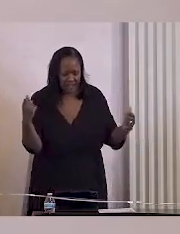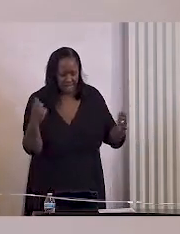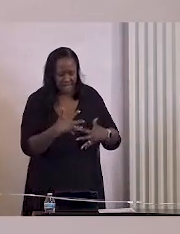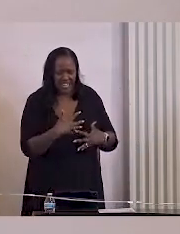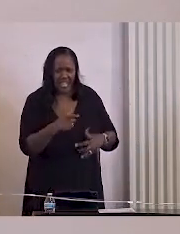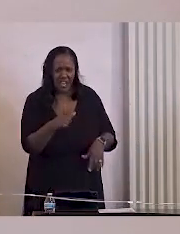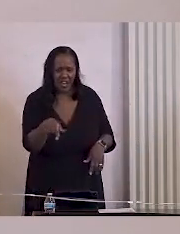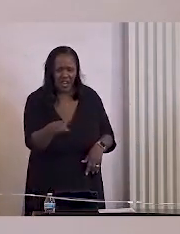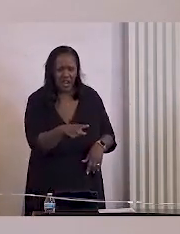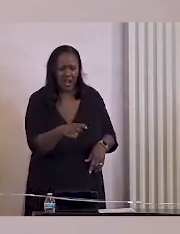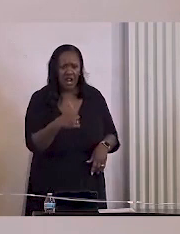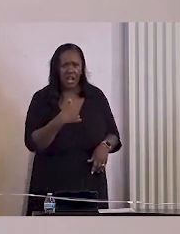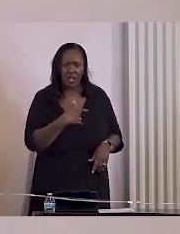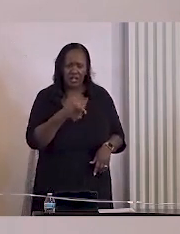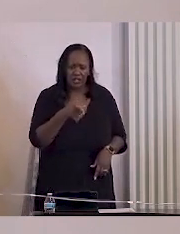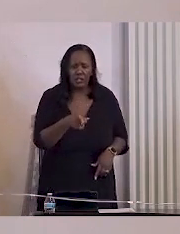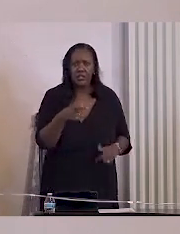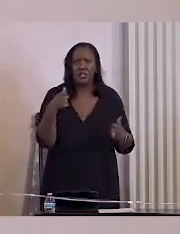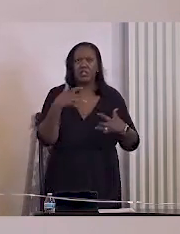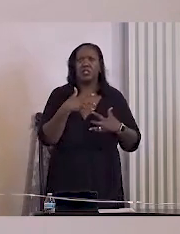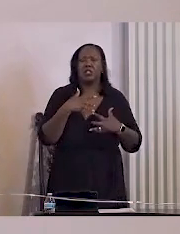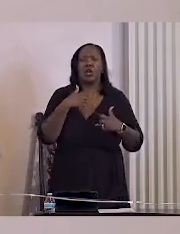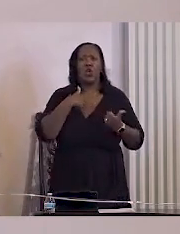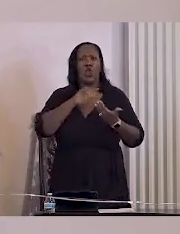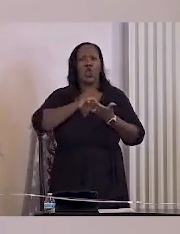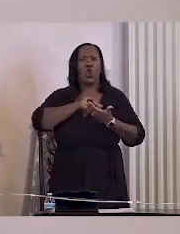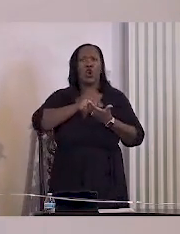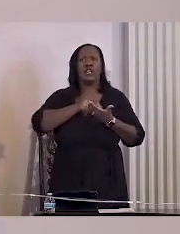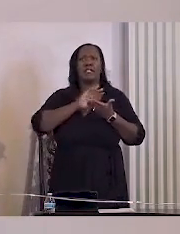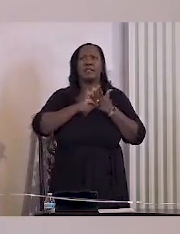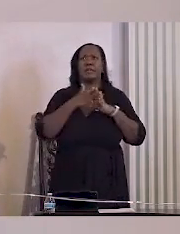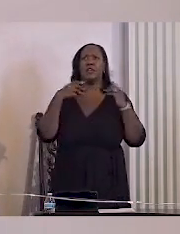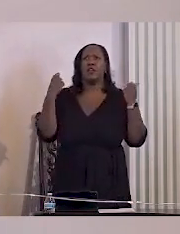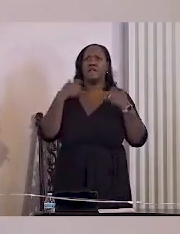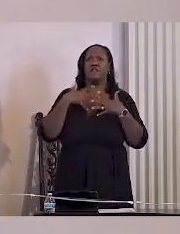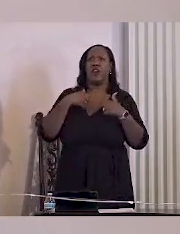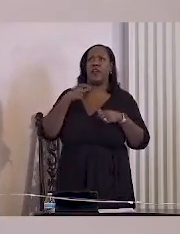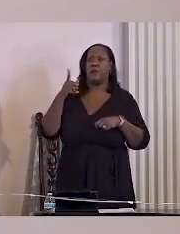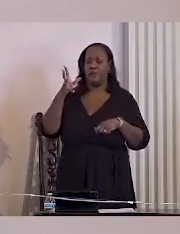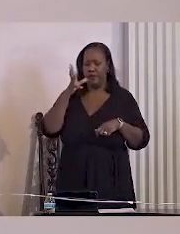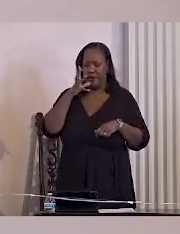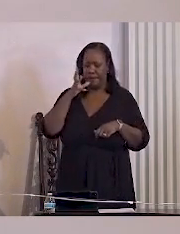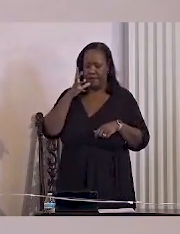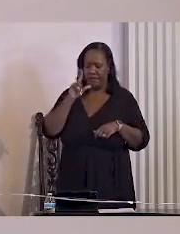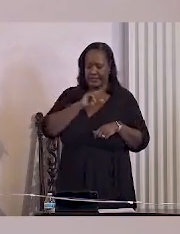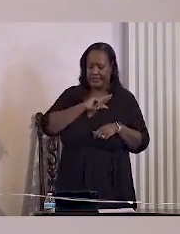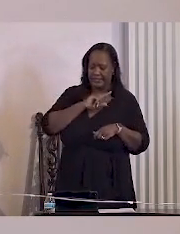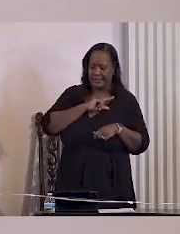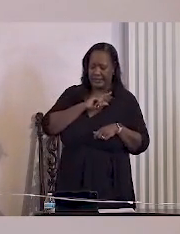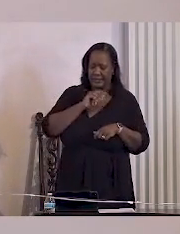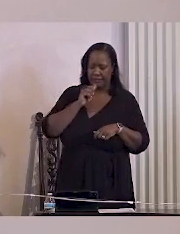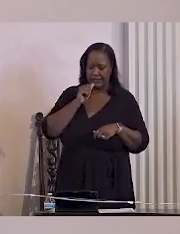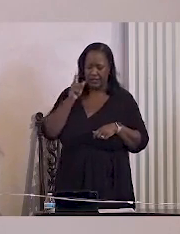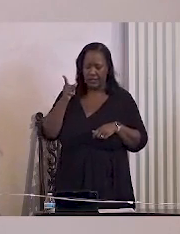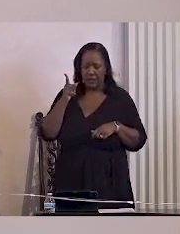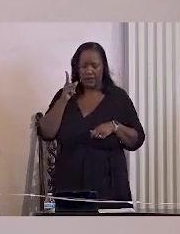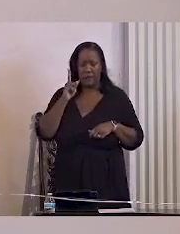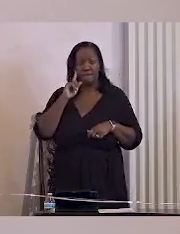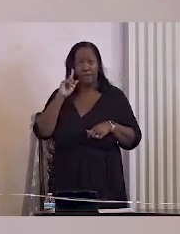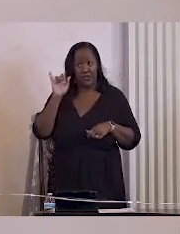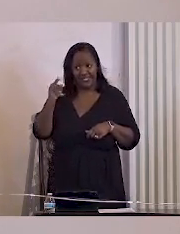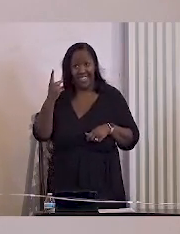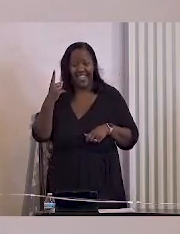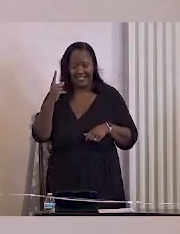the center of our foreheads, learning to be afraid with our mother's milk. For by this weapon,